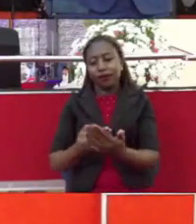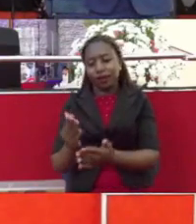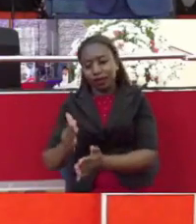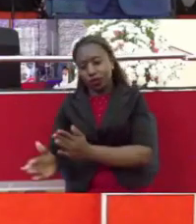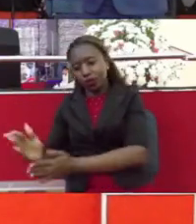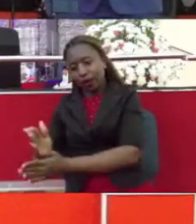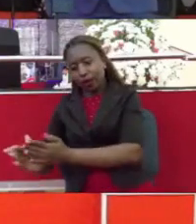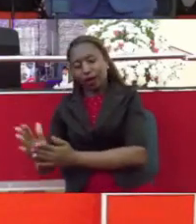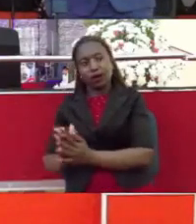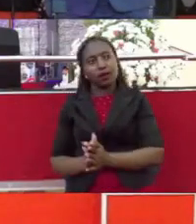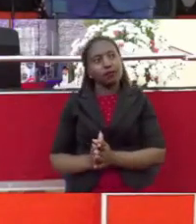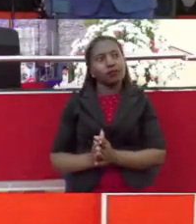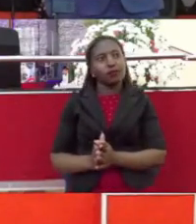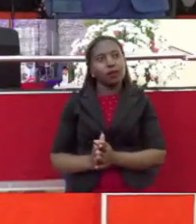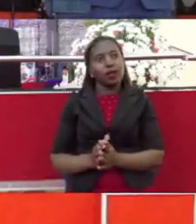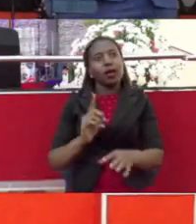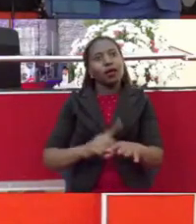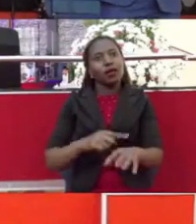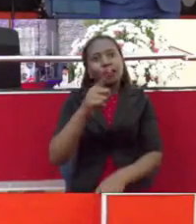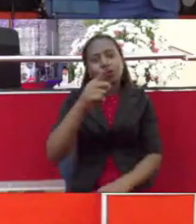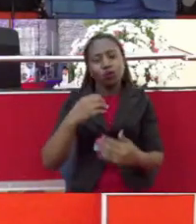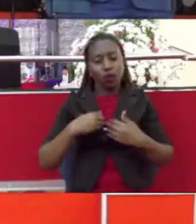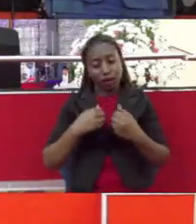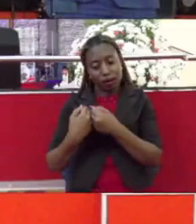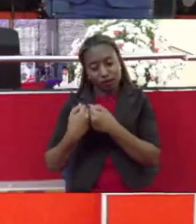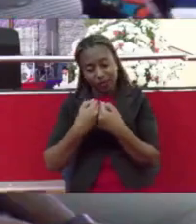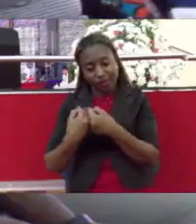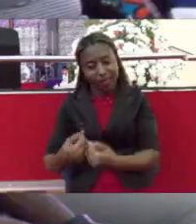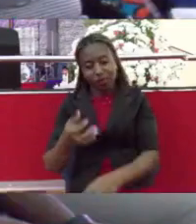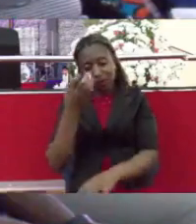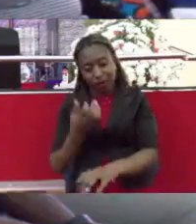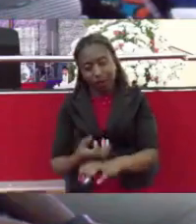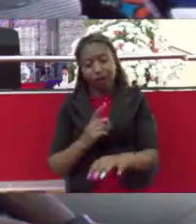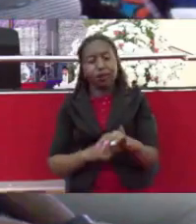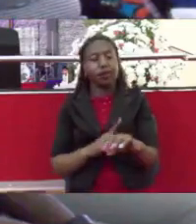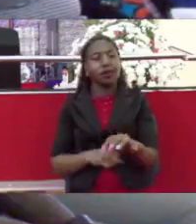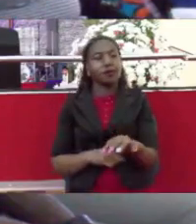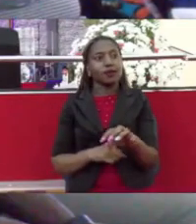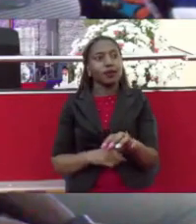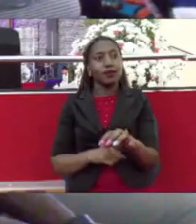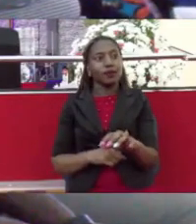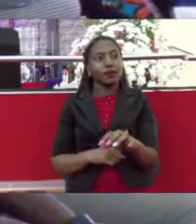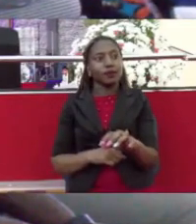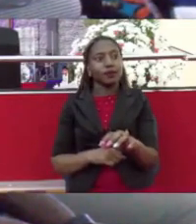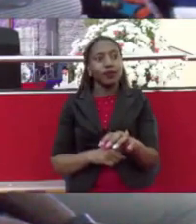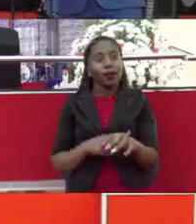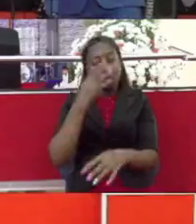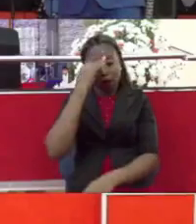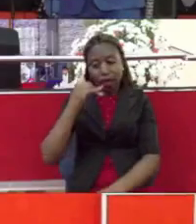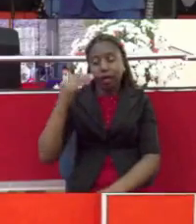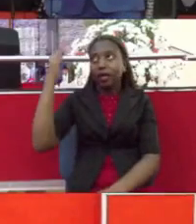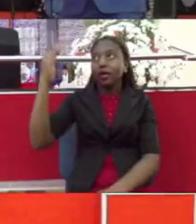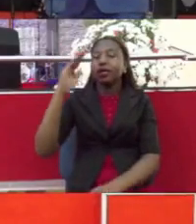mpango. Even when we pass through trying times. Hata wakati tunapitia mambo ambayo ni ya majaribu. Because he's a good God. Sababu ni